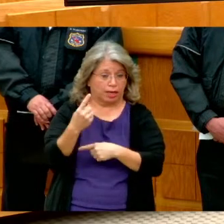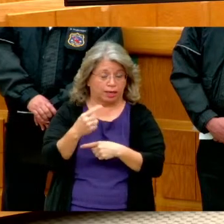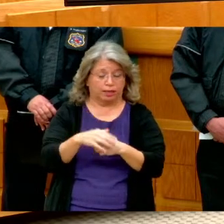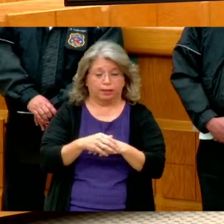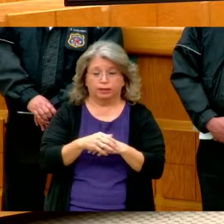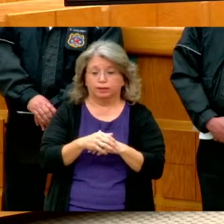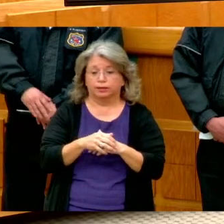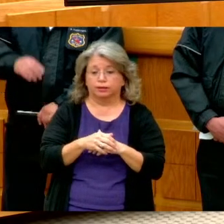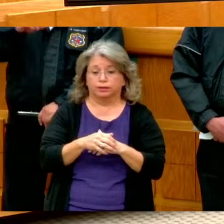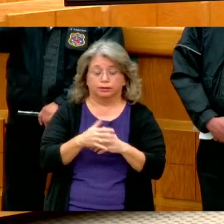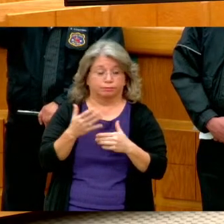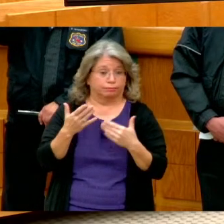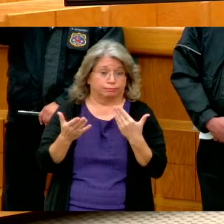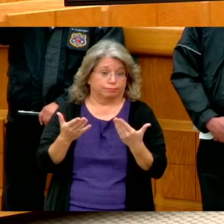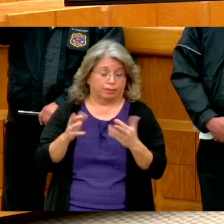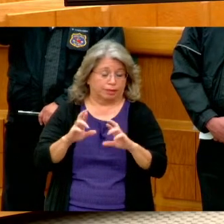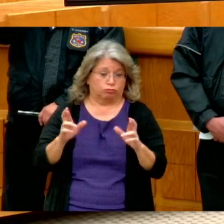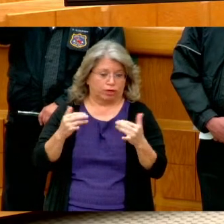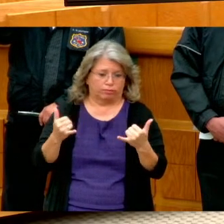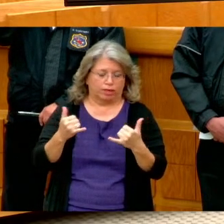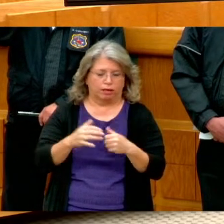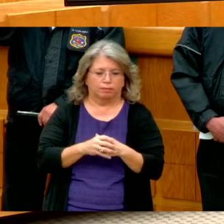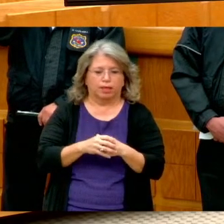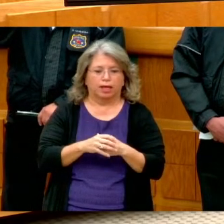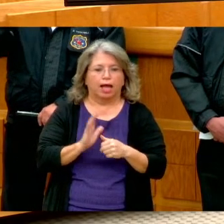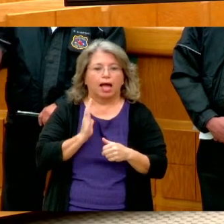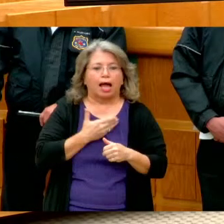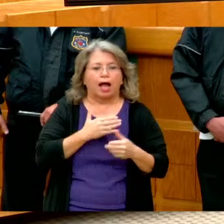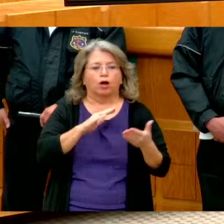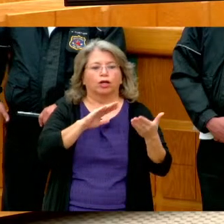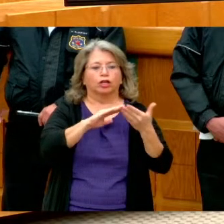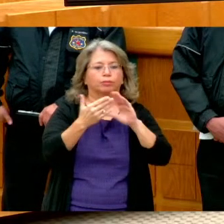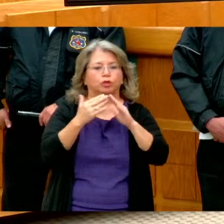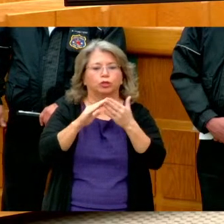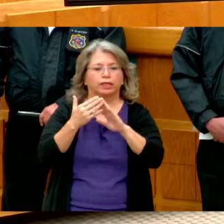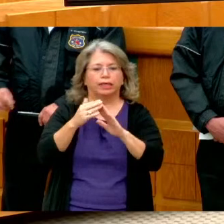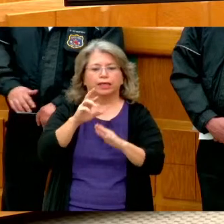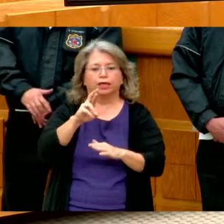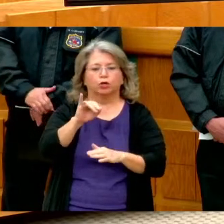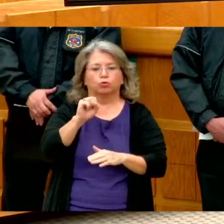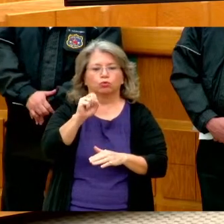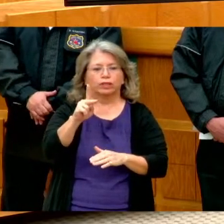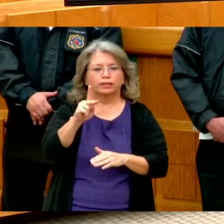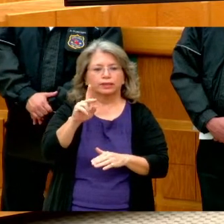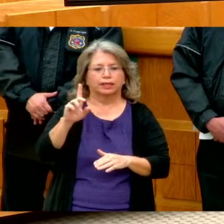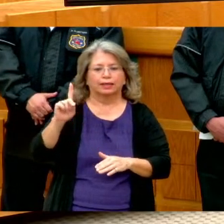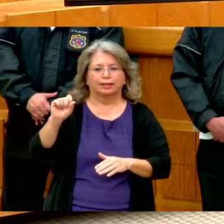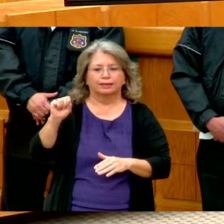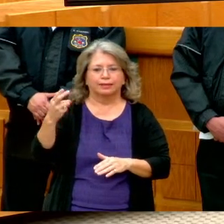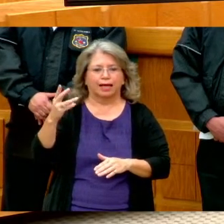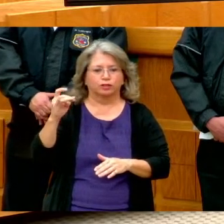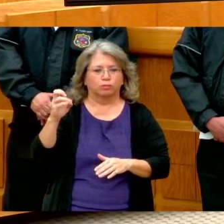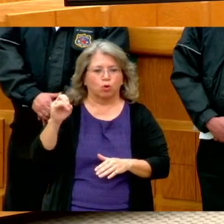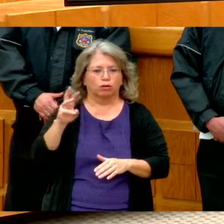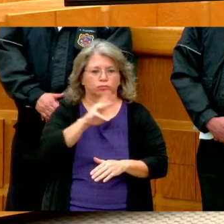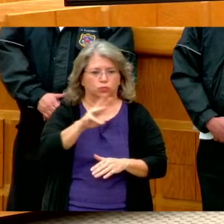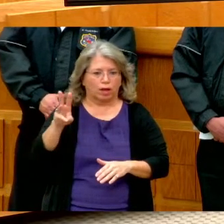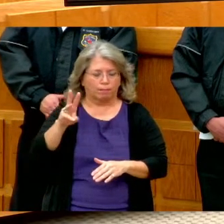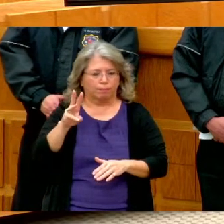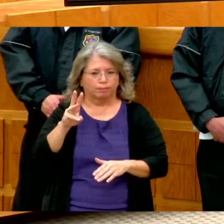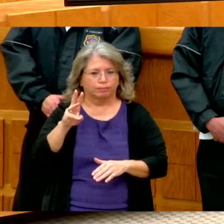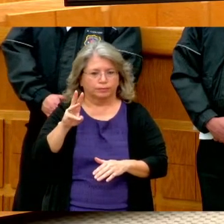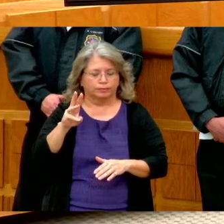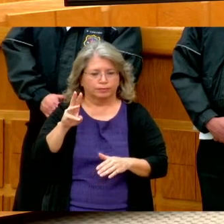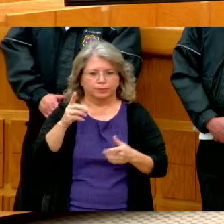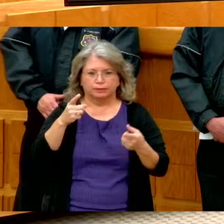right now, our community risk dashboard is going live today. I asked